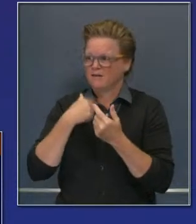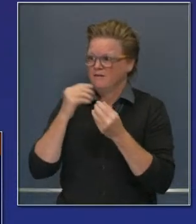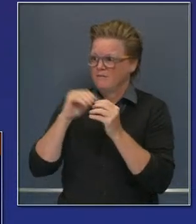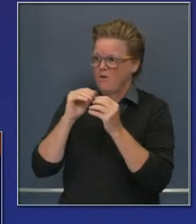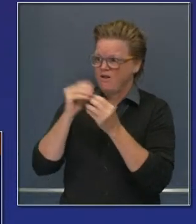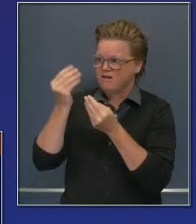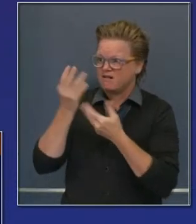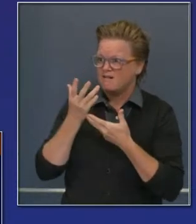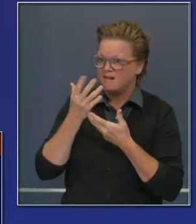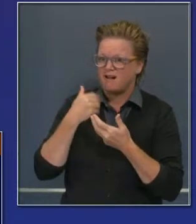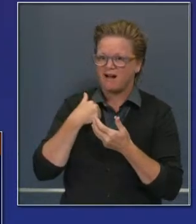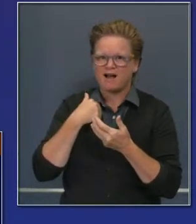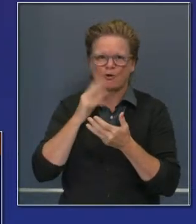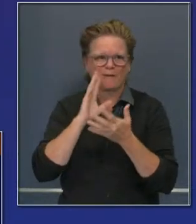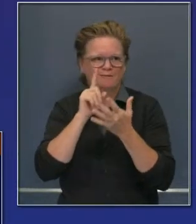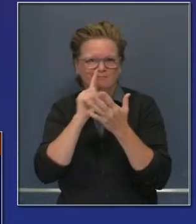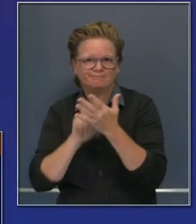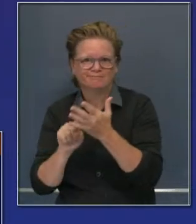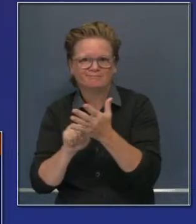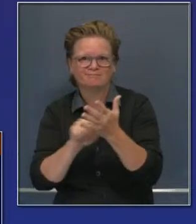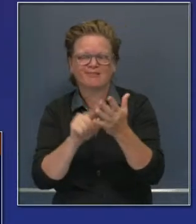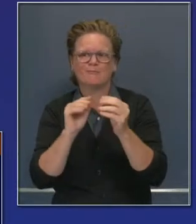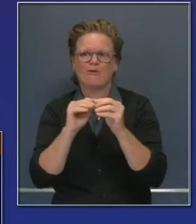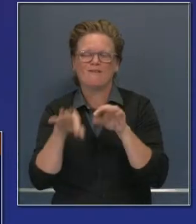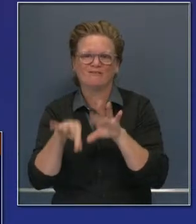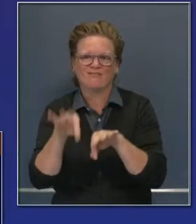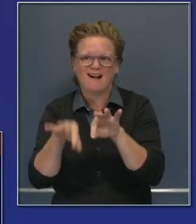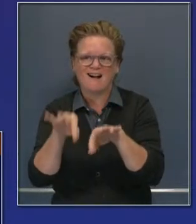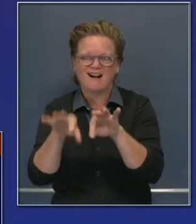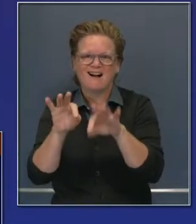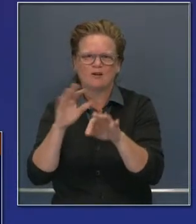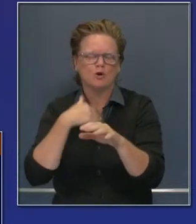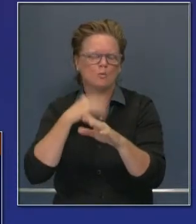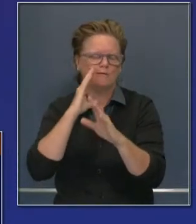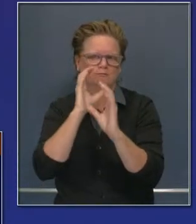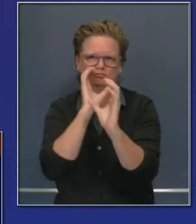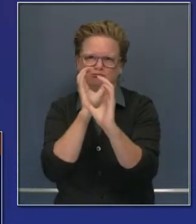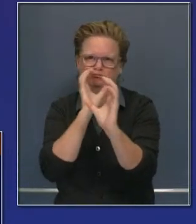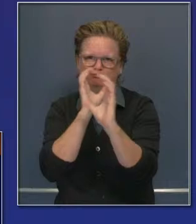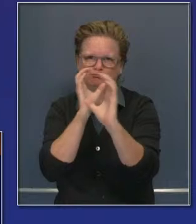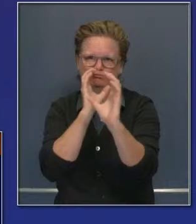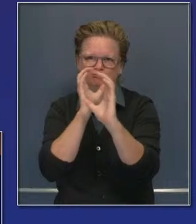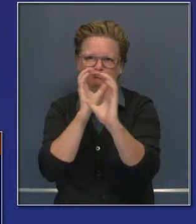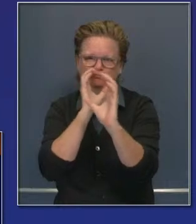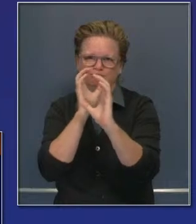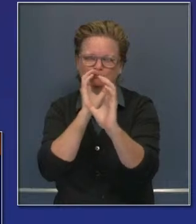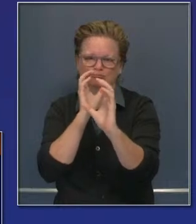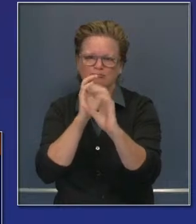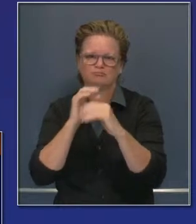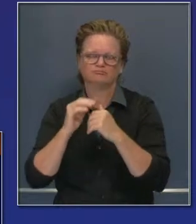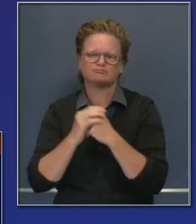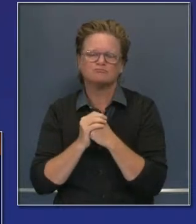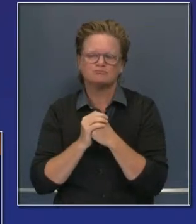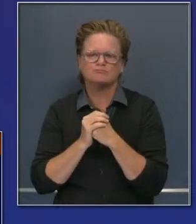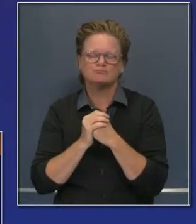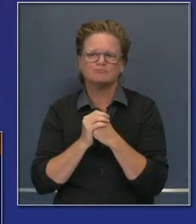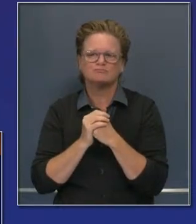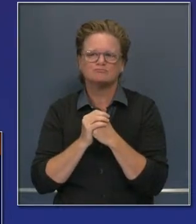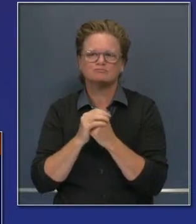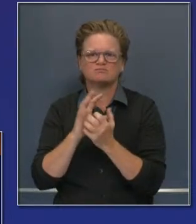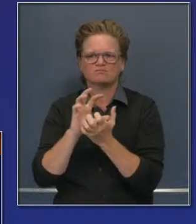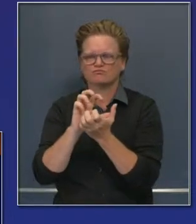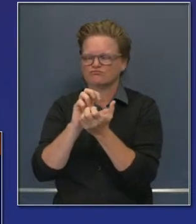go back into their communities, we'll determine more structure loss. By the way, that's destroyed, not damaged